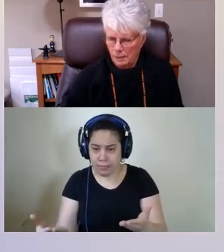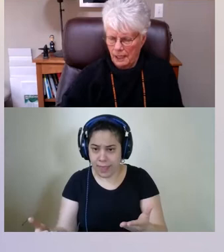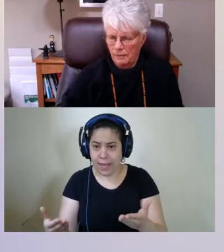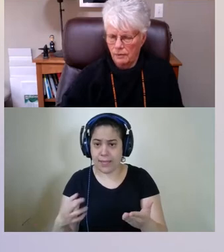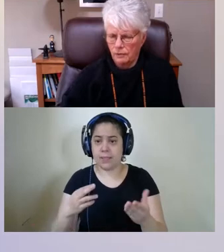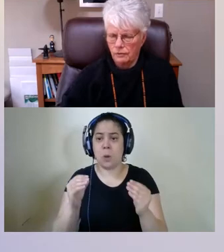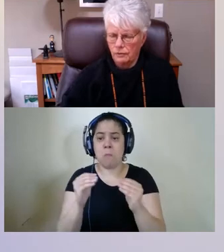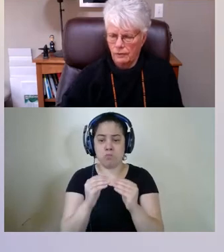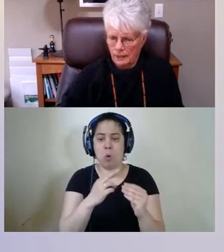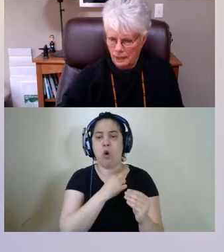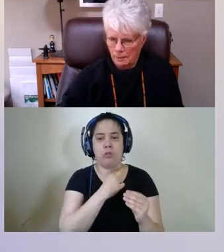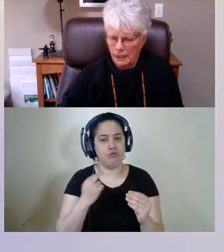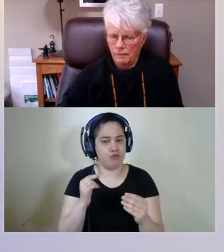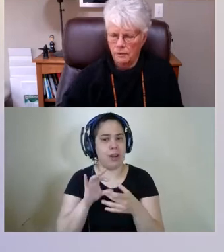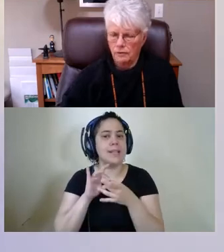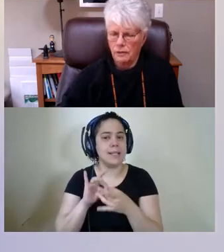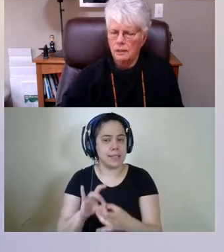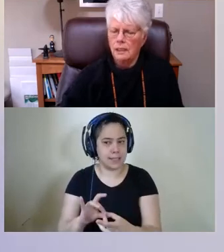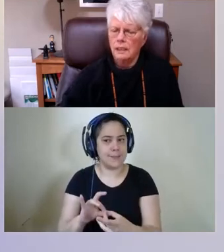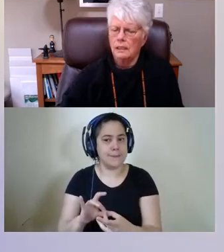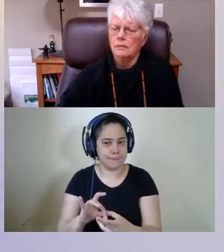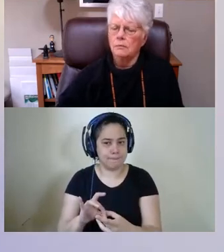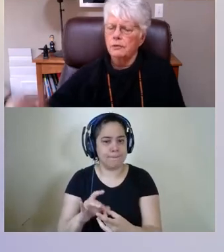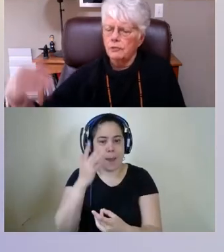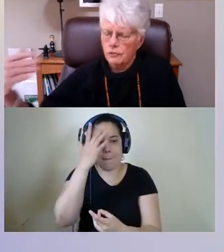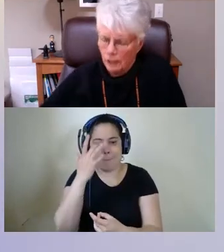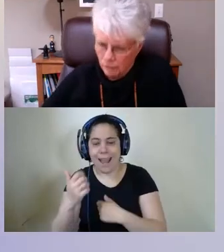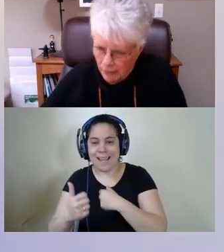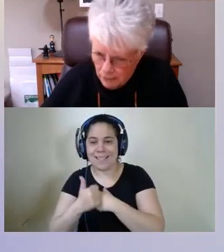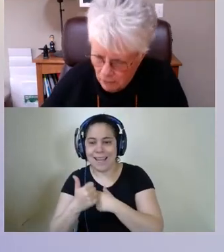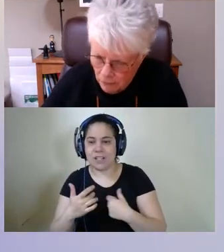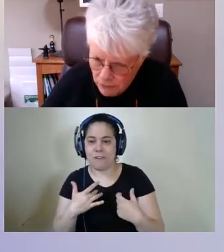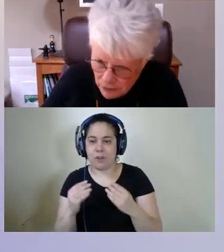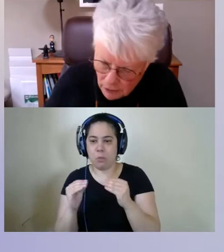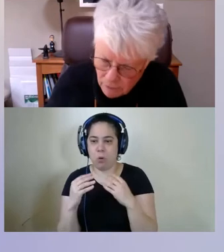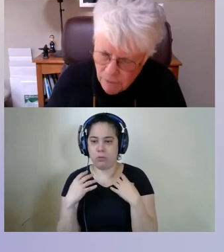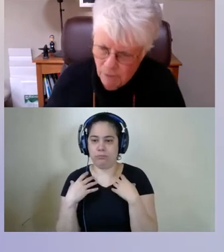risky behaviors, threatening behaviors, and put yourself at